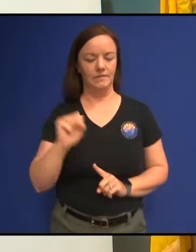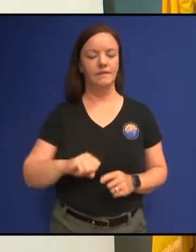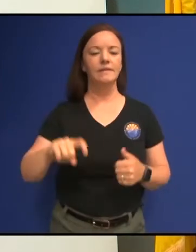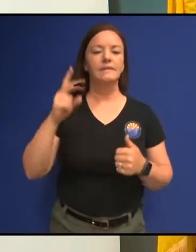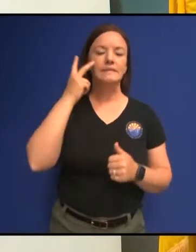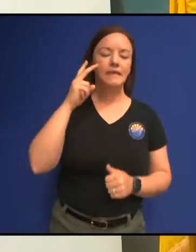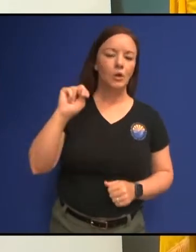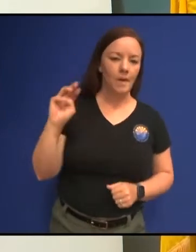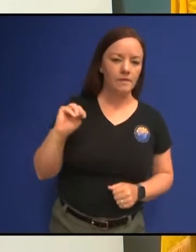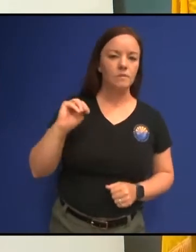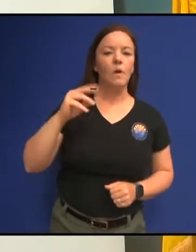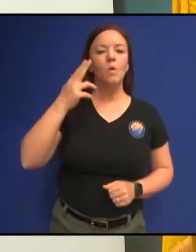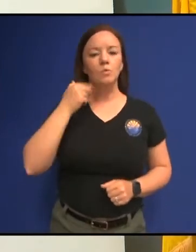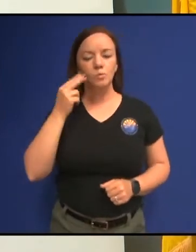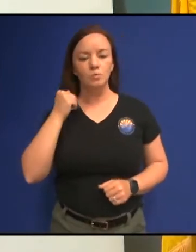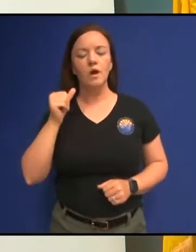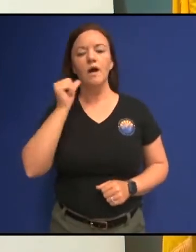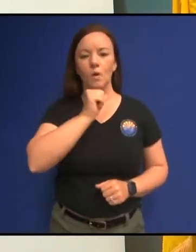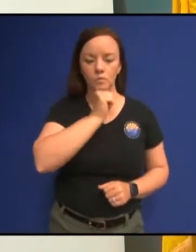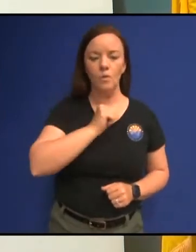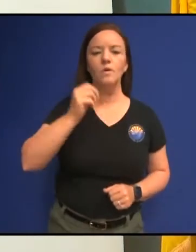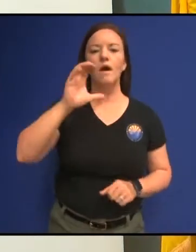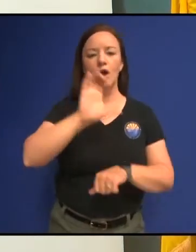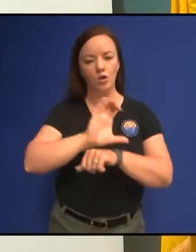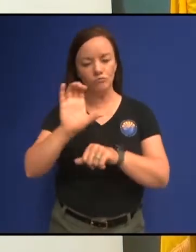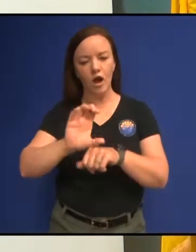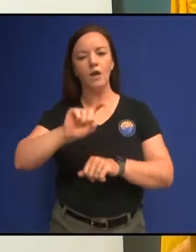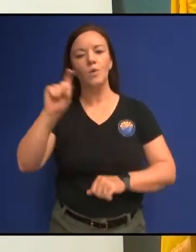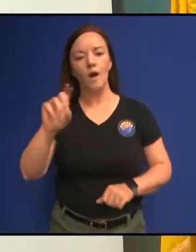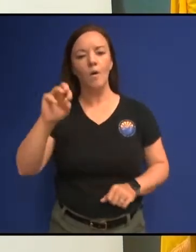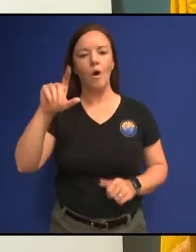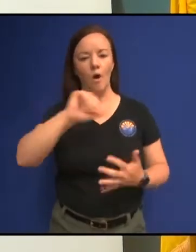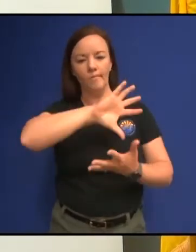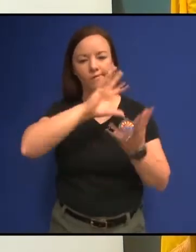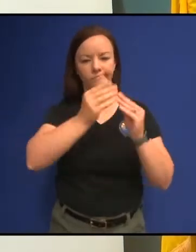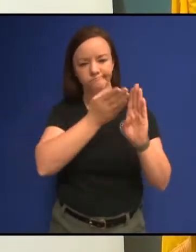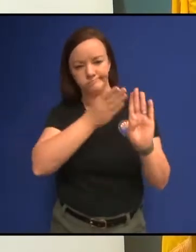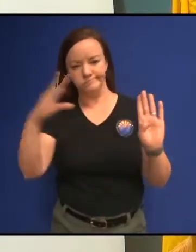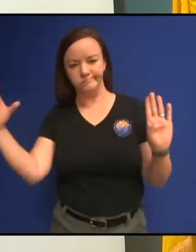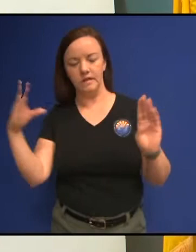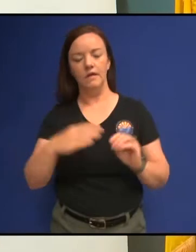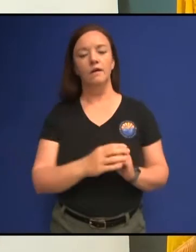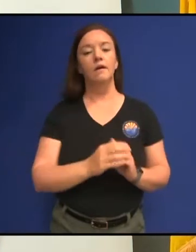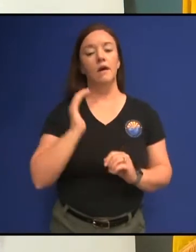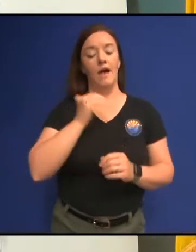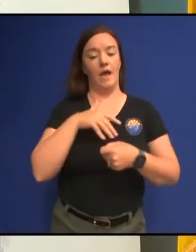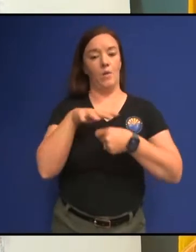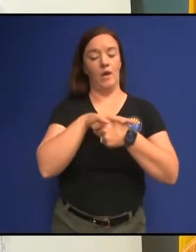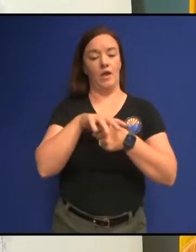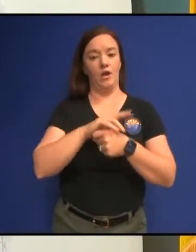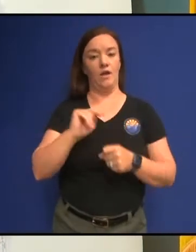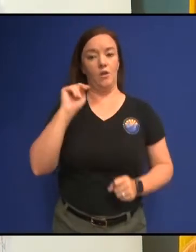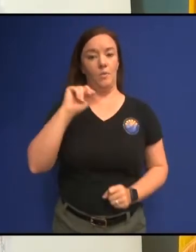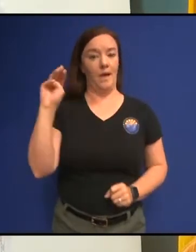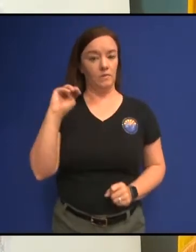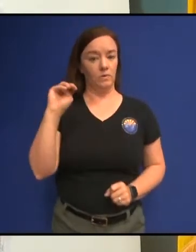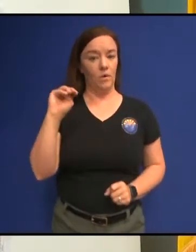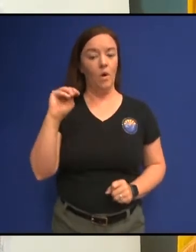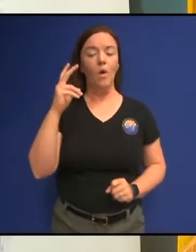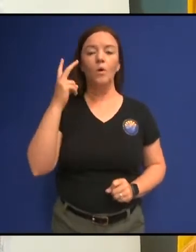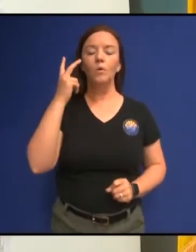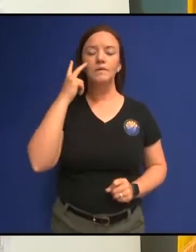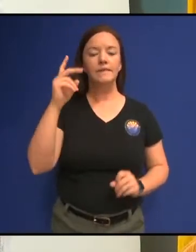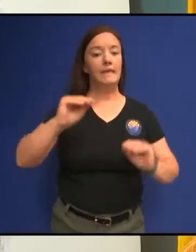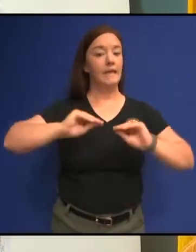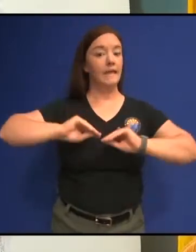Utah, Colorado, Texas, and Oklahoma over here. Now, what you'll find over our area is an area of really just